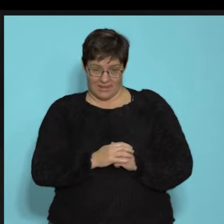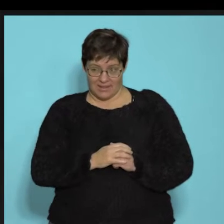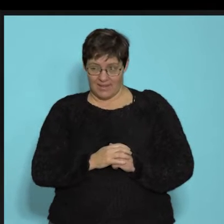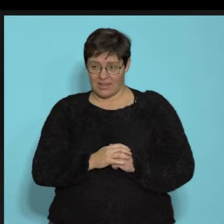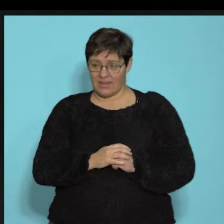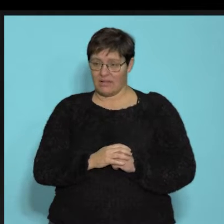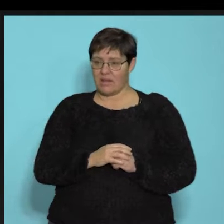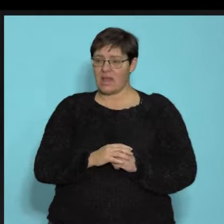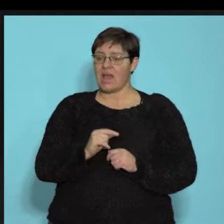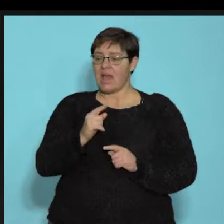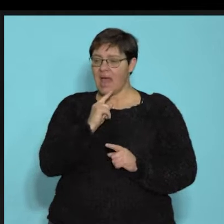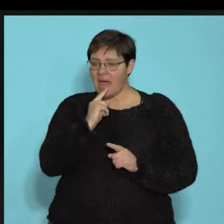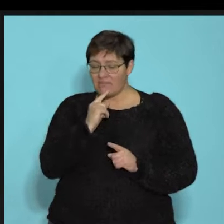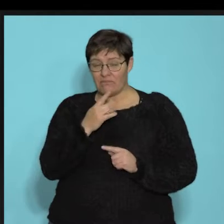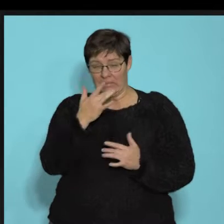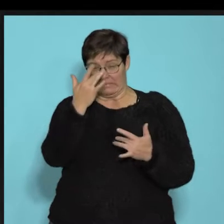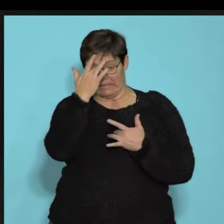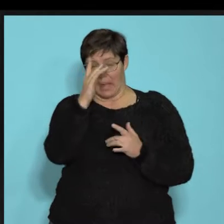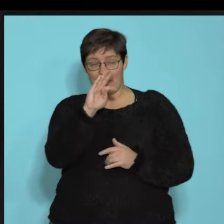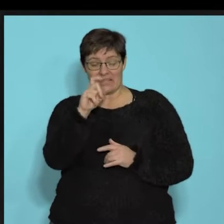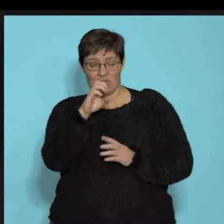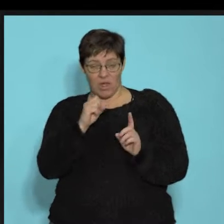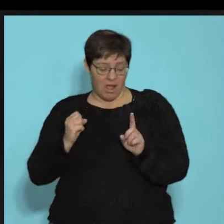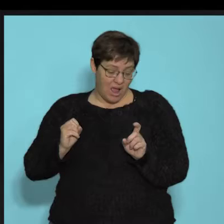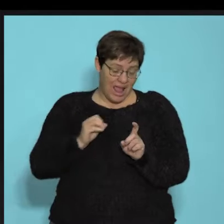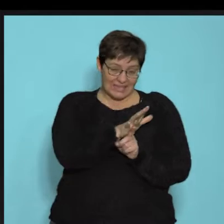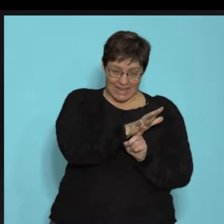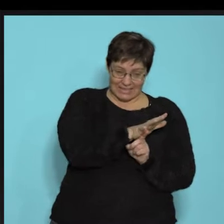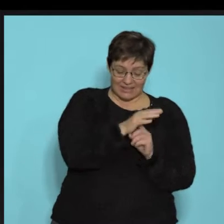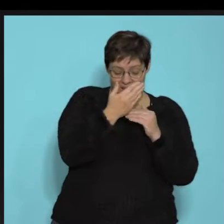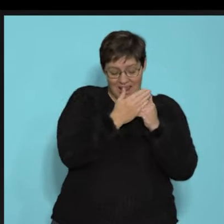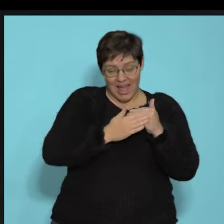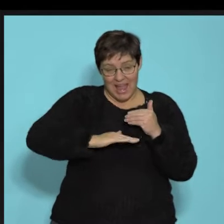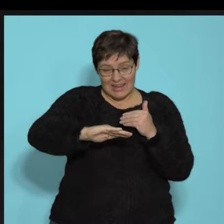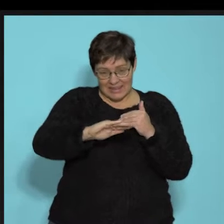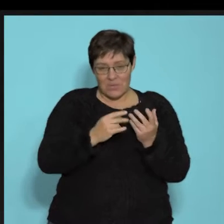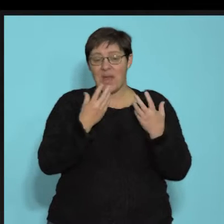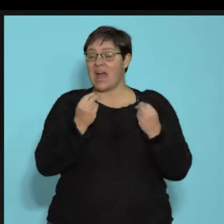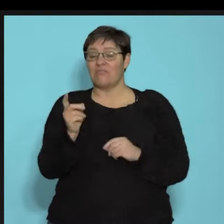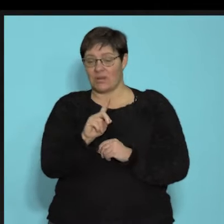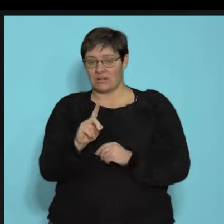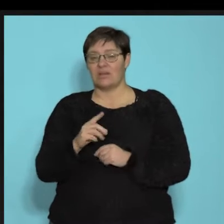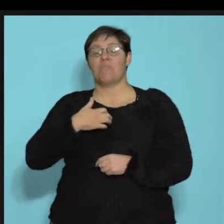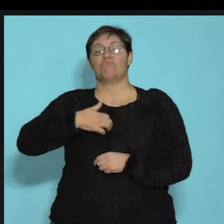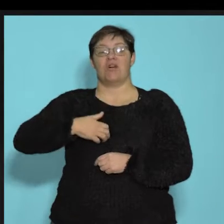happens if you've got a little bit of bacteria that attacks the lining. What do you get?